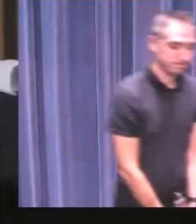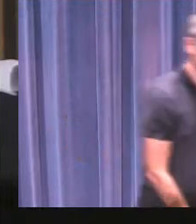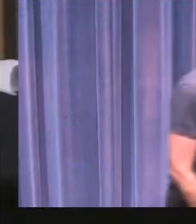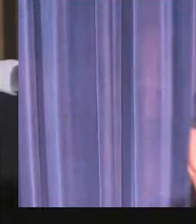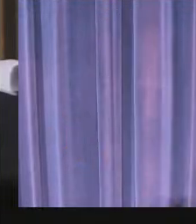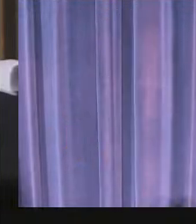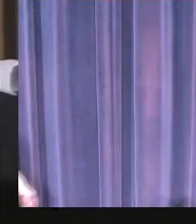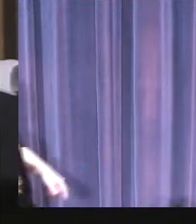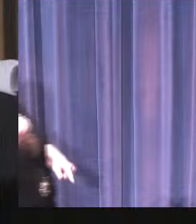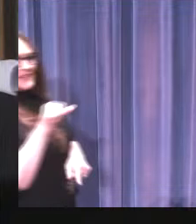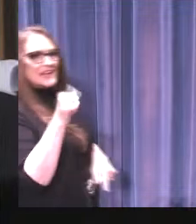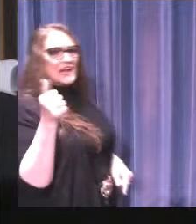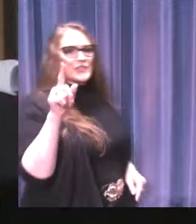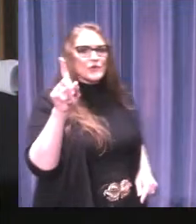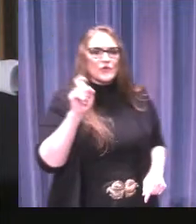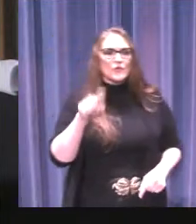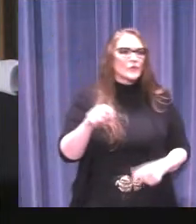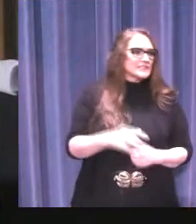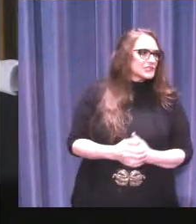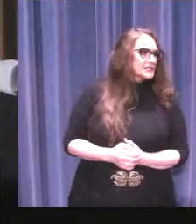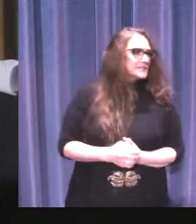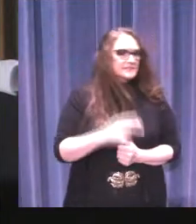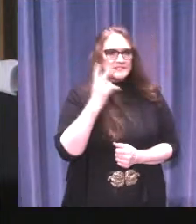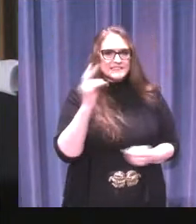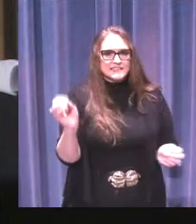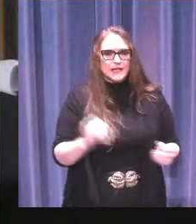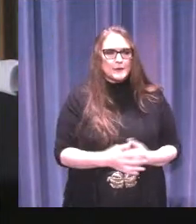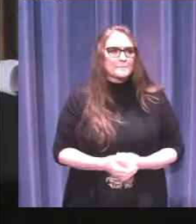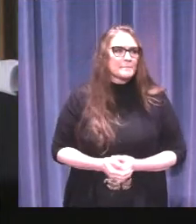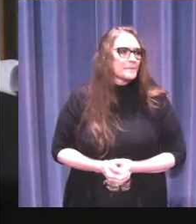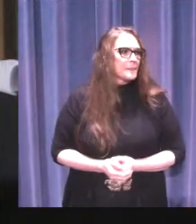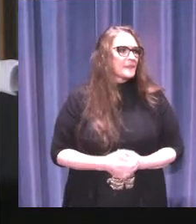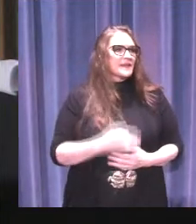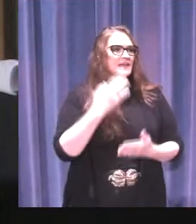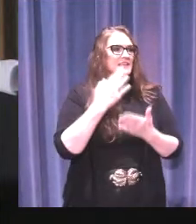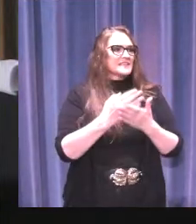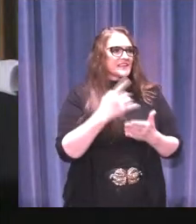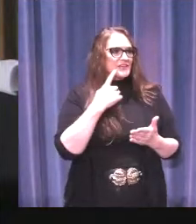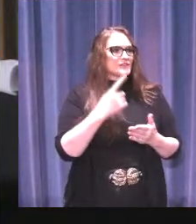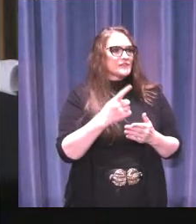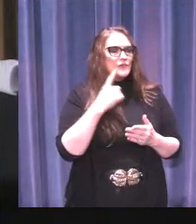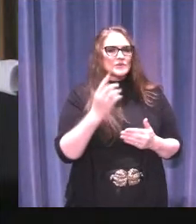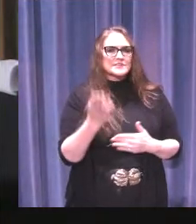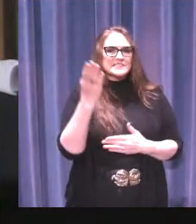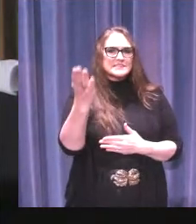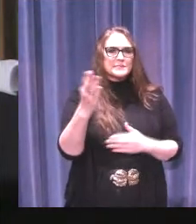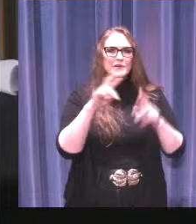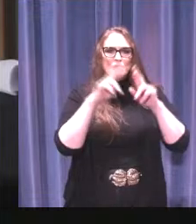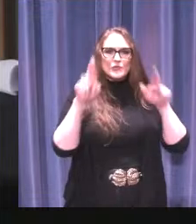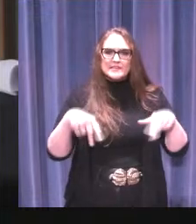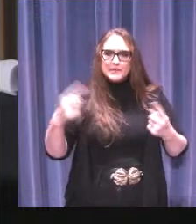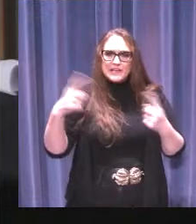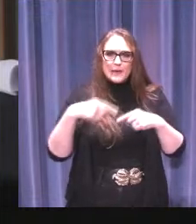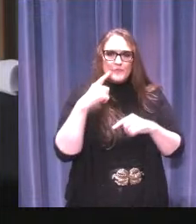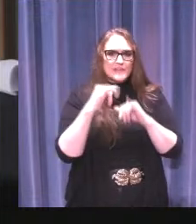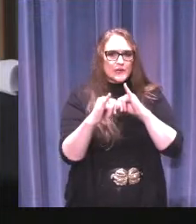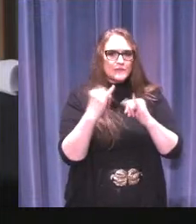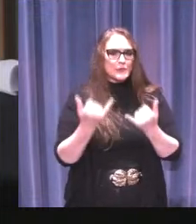Any other questions? Seeing none. Thank you for submitting your resume and coming in to be